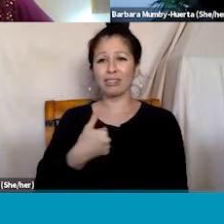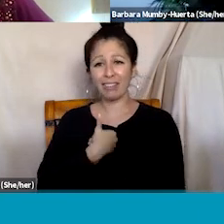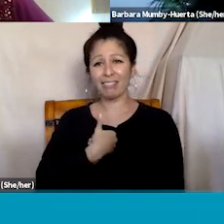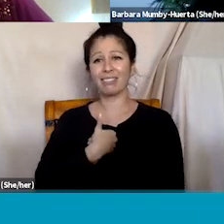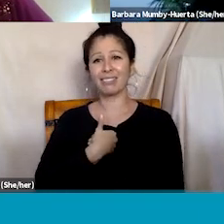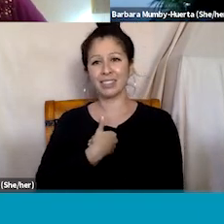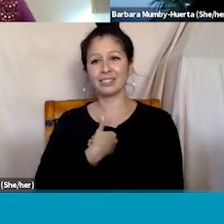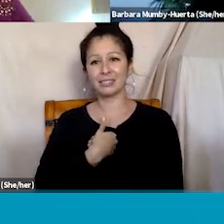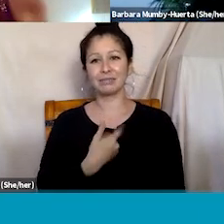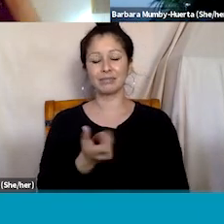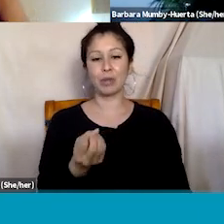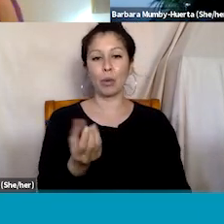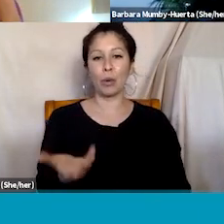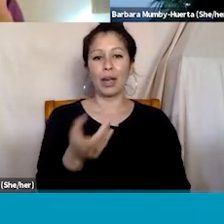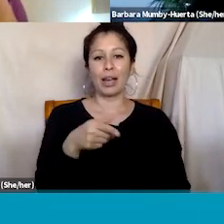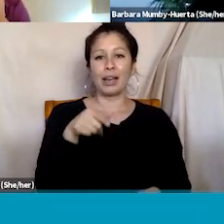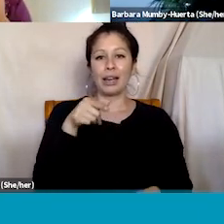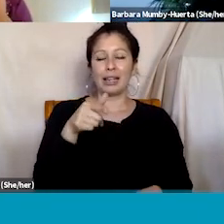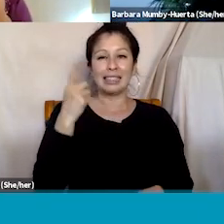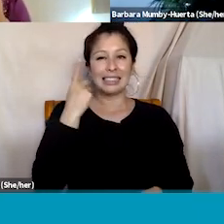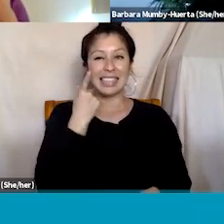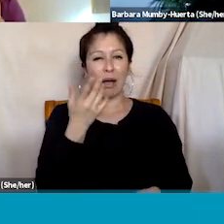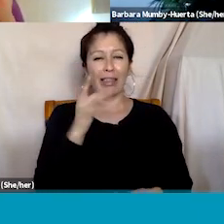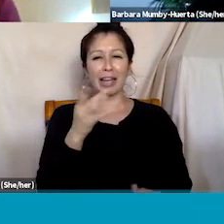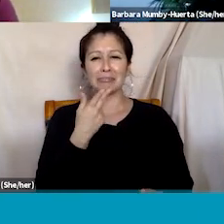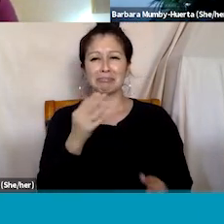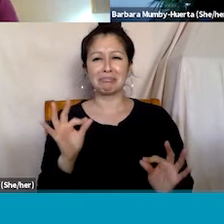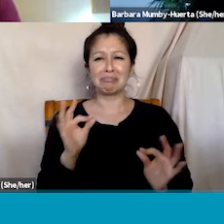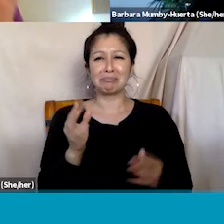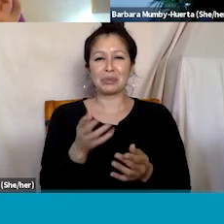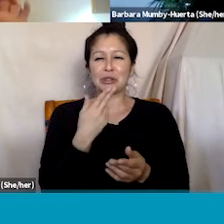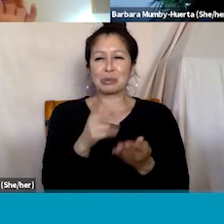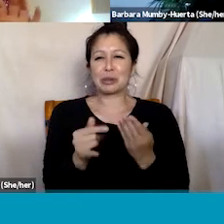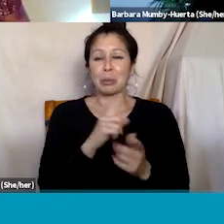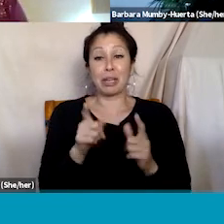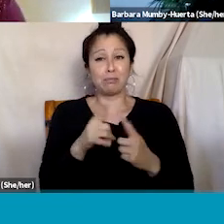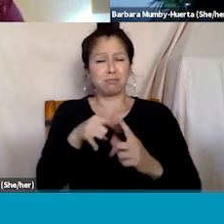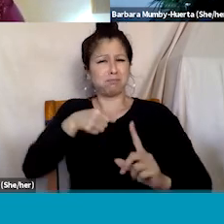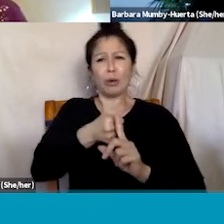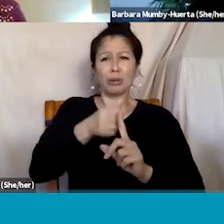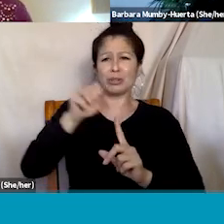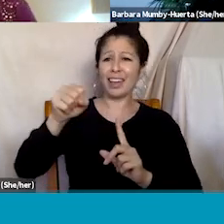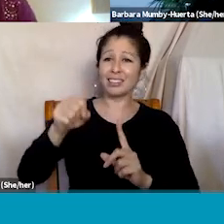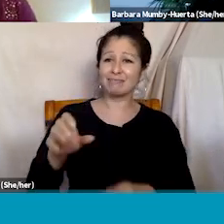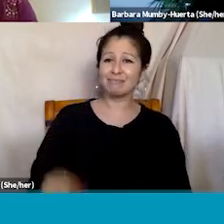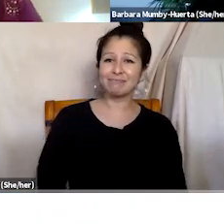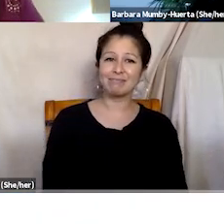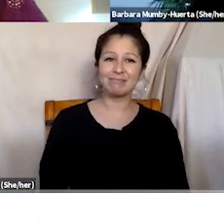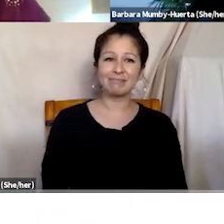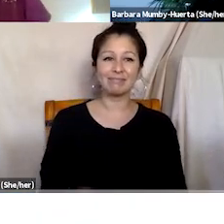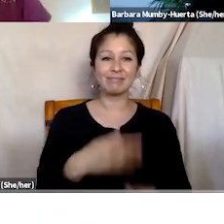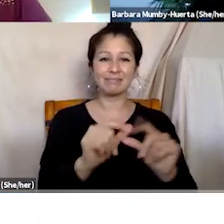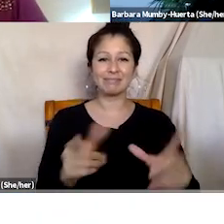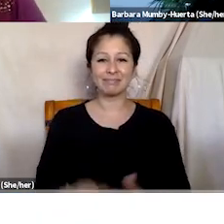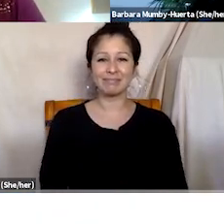herself. So these might sound little projects, but they're huge. So next slide.